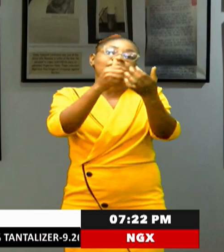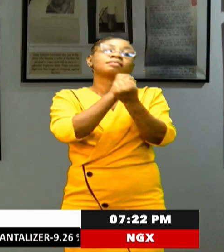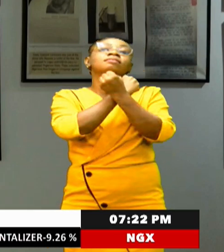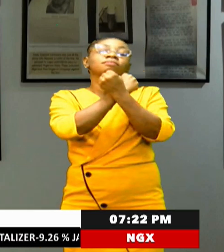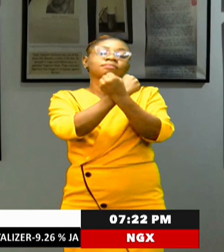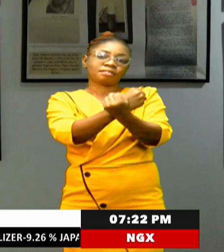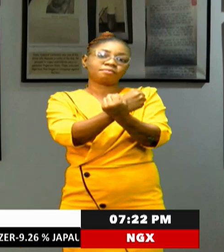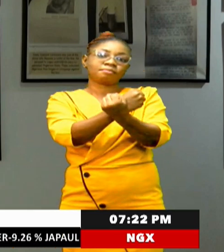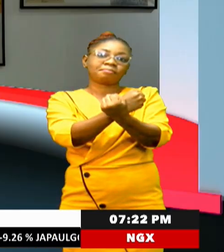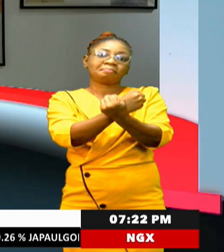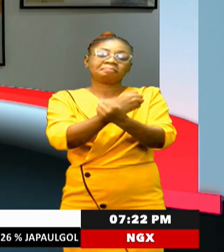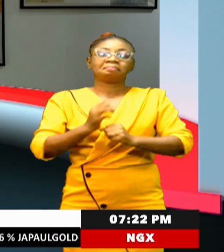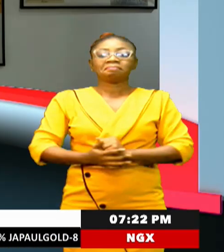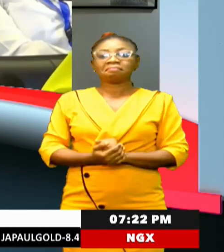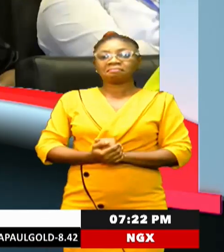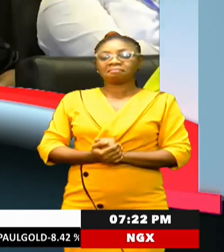Slavery.